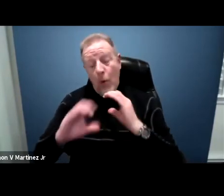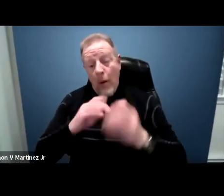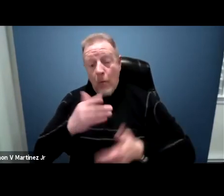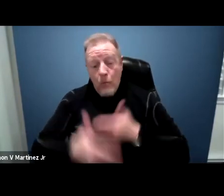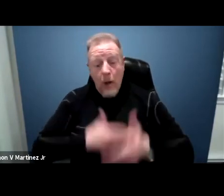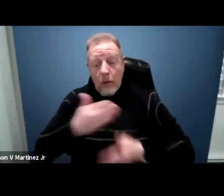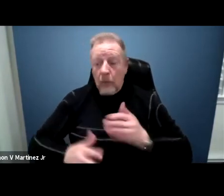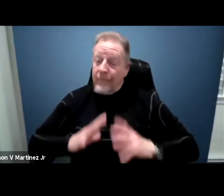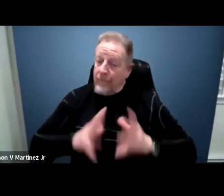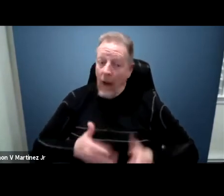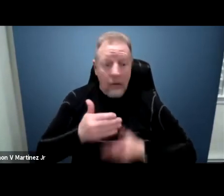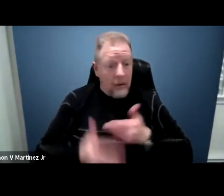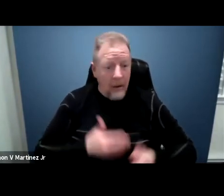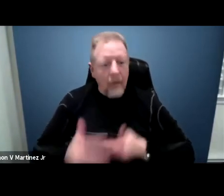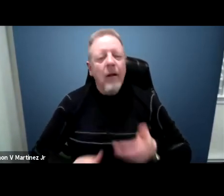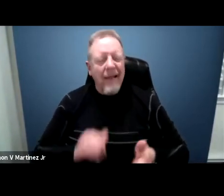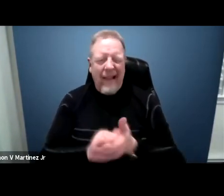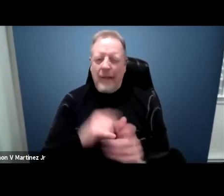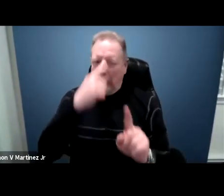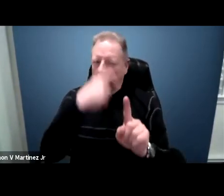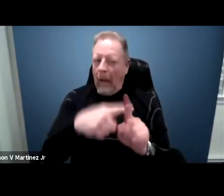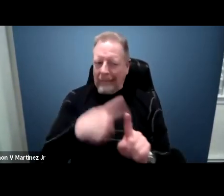is going, that's generally a good sign.